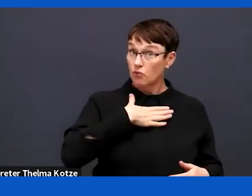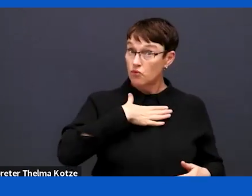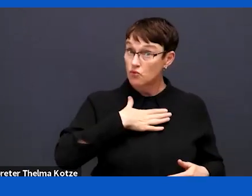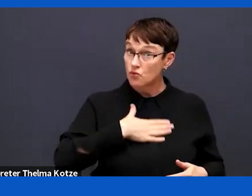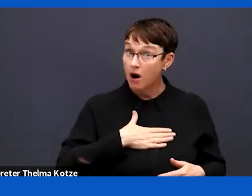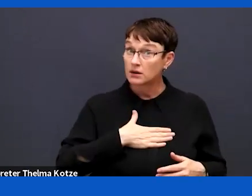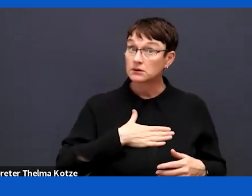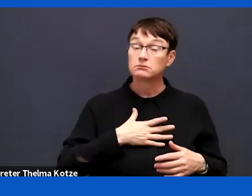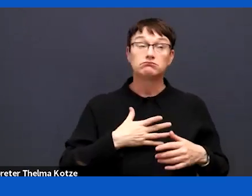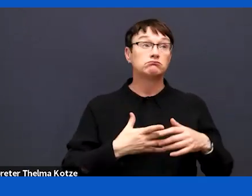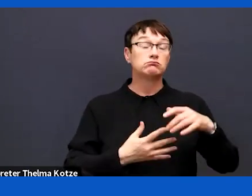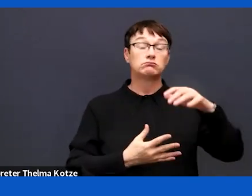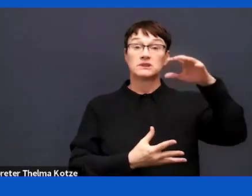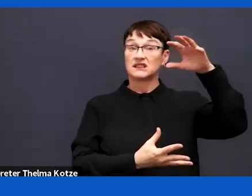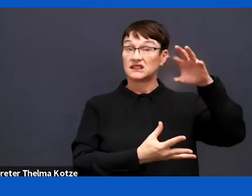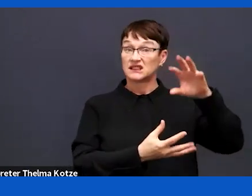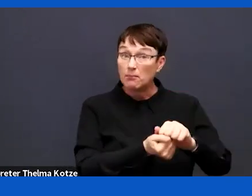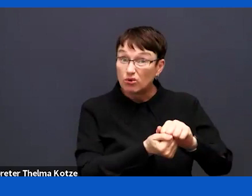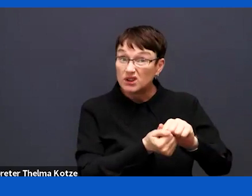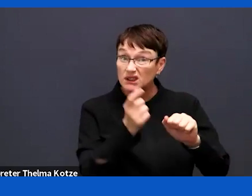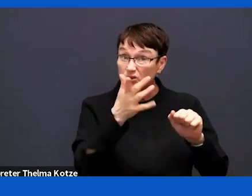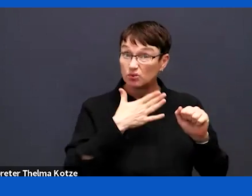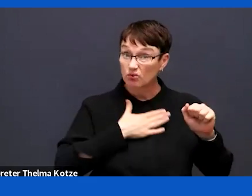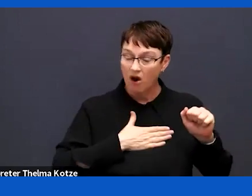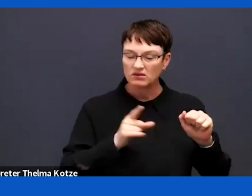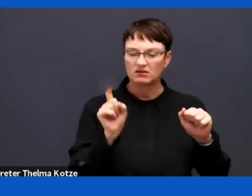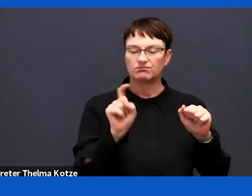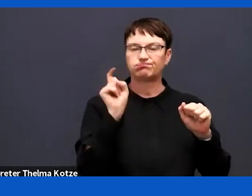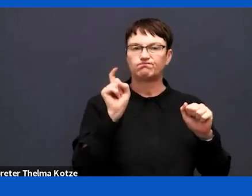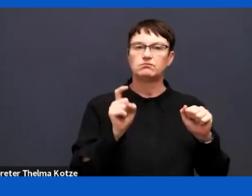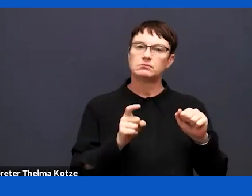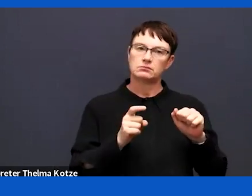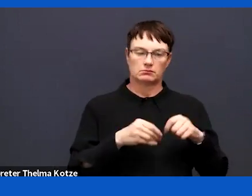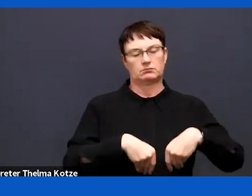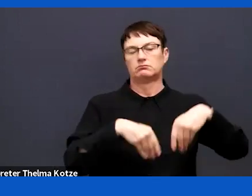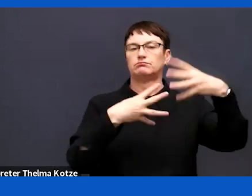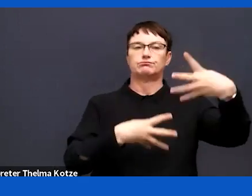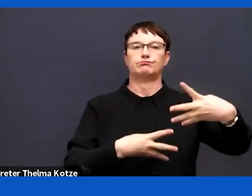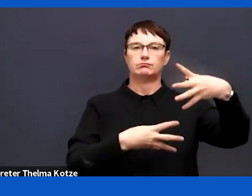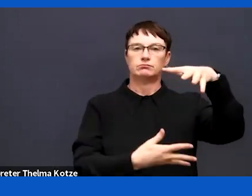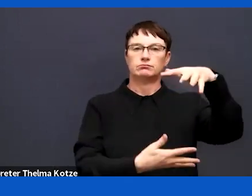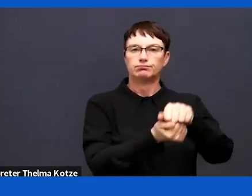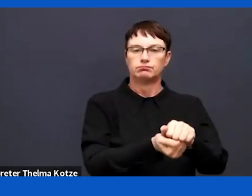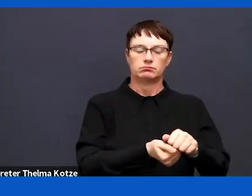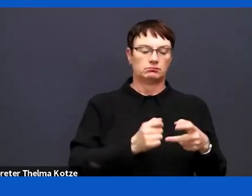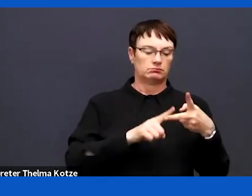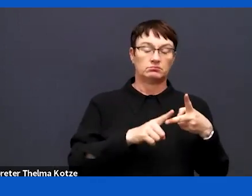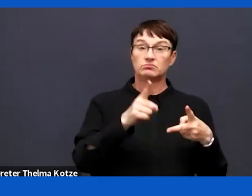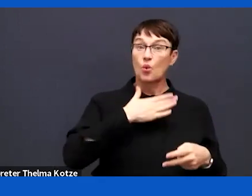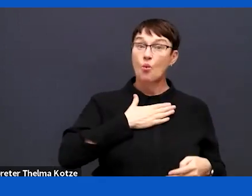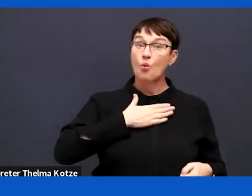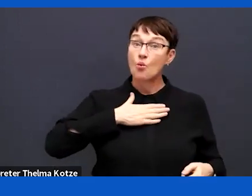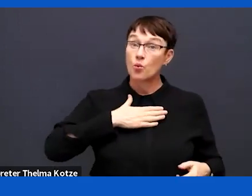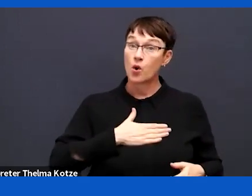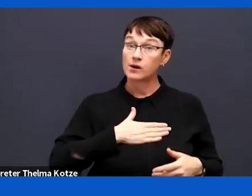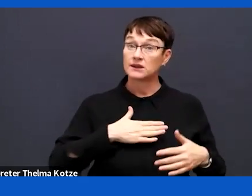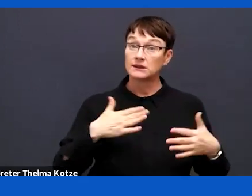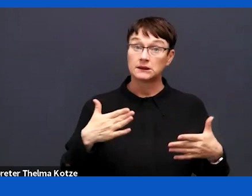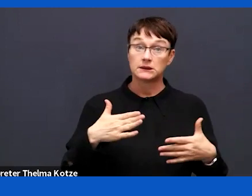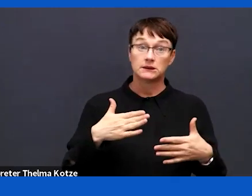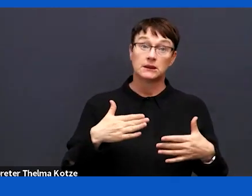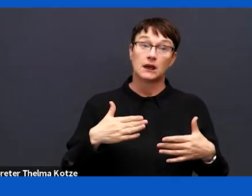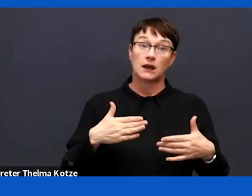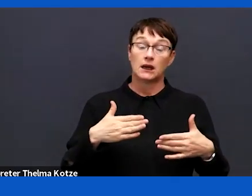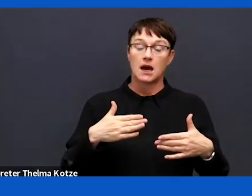on a page? Get larger buttons on the page. It's the potential here is